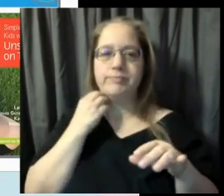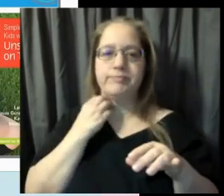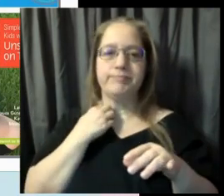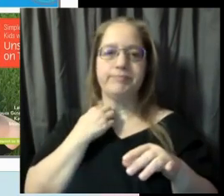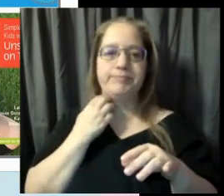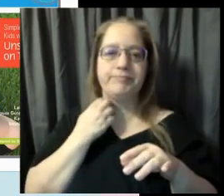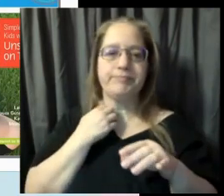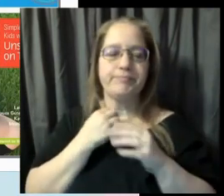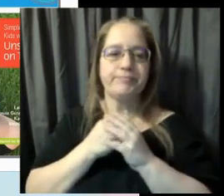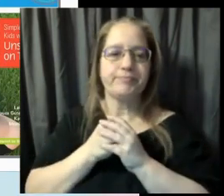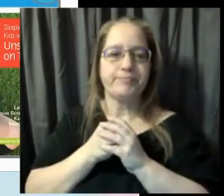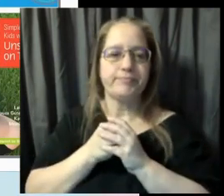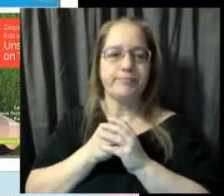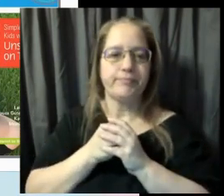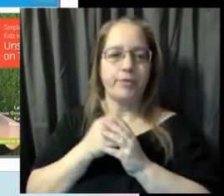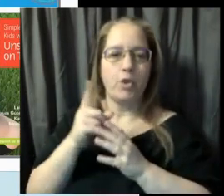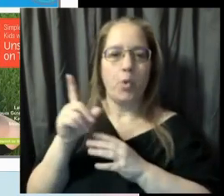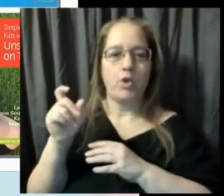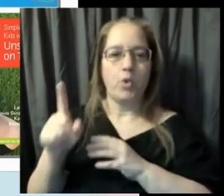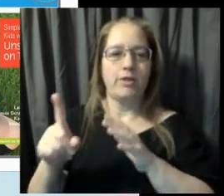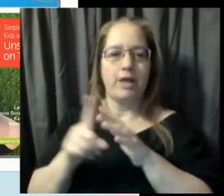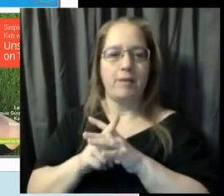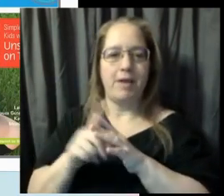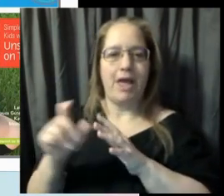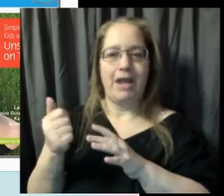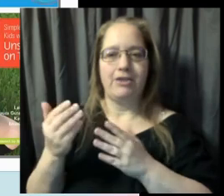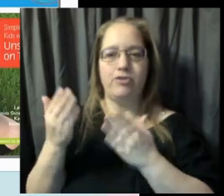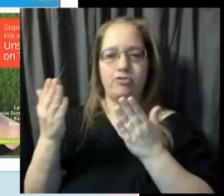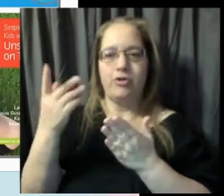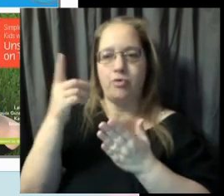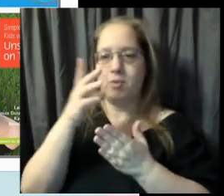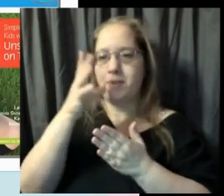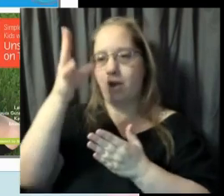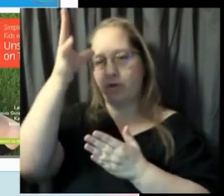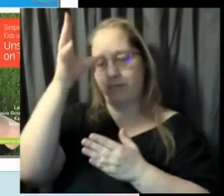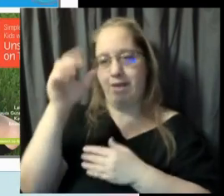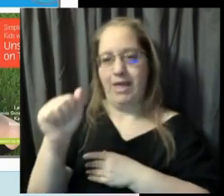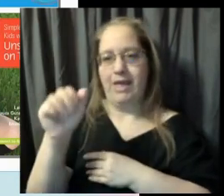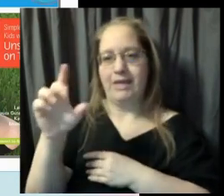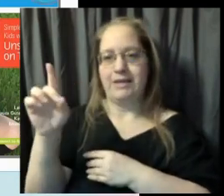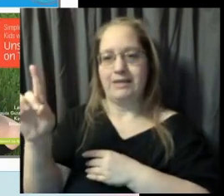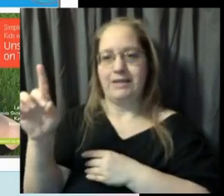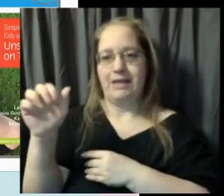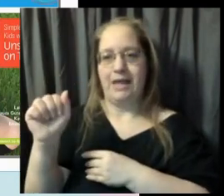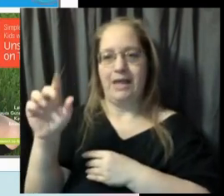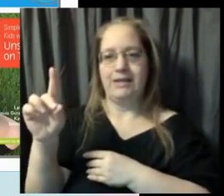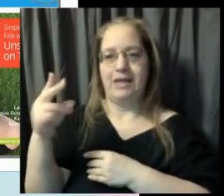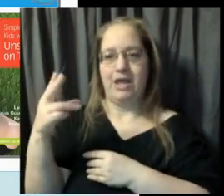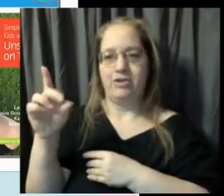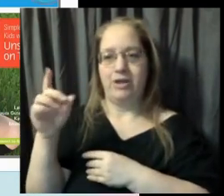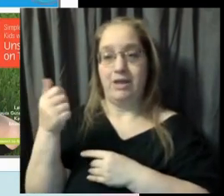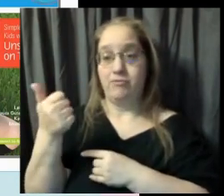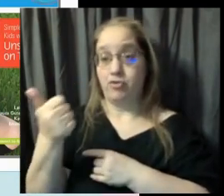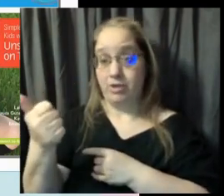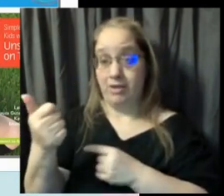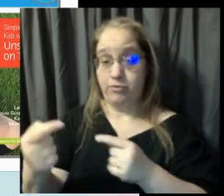I think to the question that was that came up into the Q&A, any suggestions for parents who have ADD or ADHD, if you're struggling with